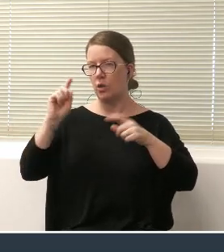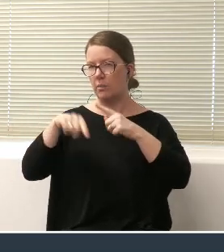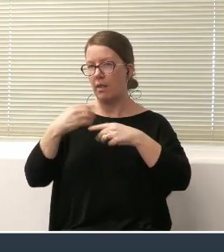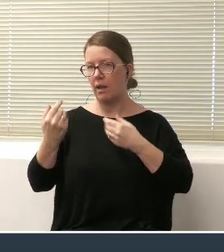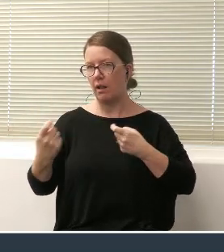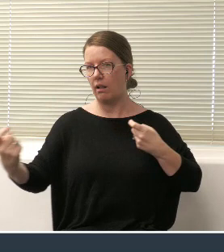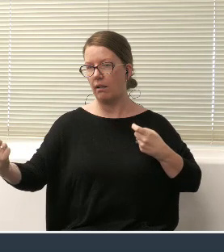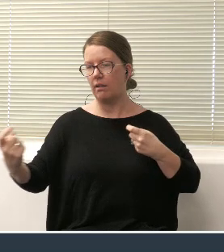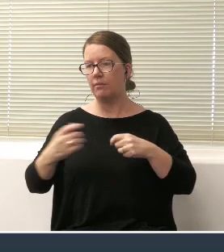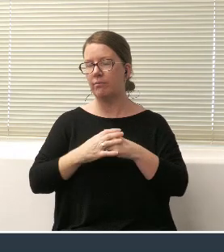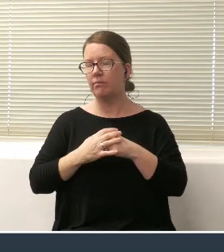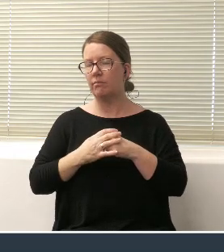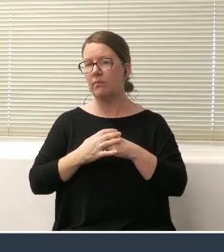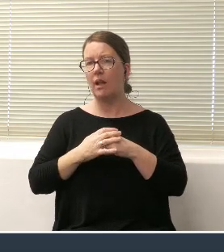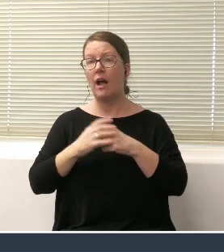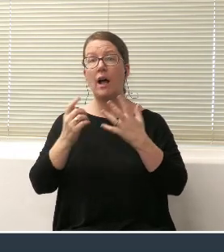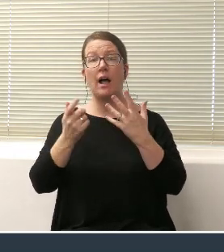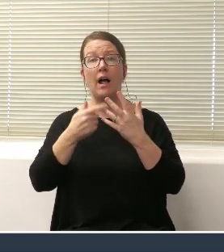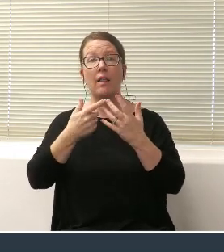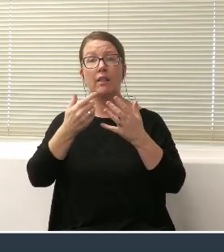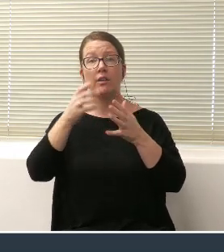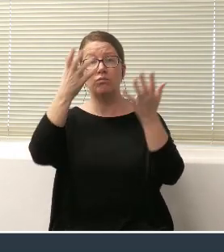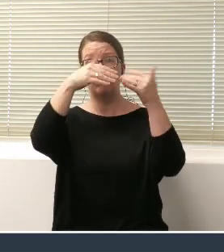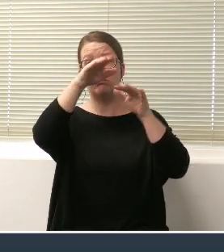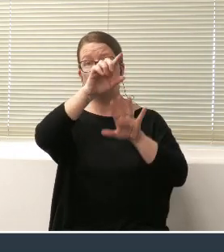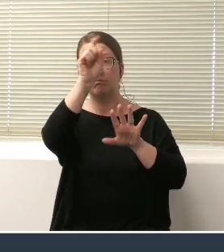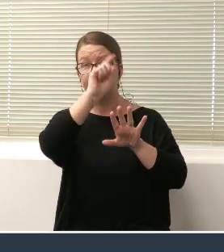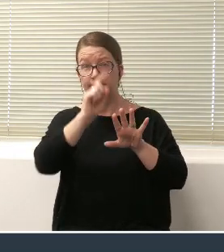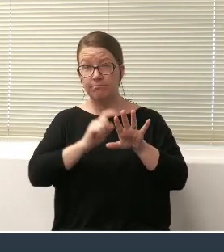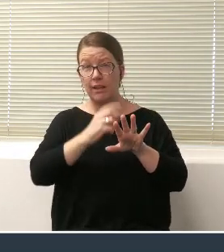other CCTOs around the country where they actually have